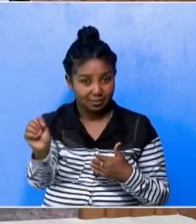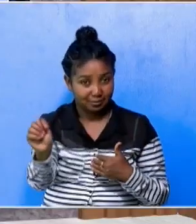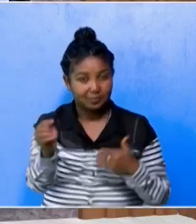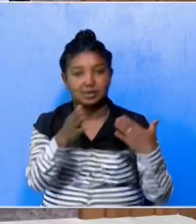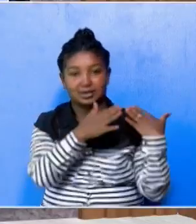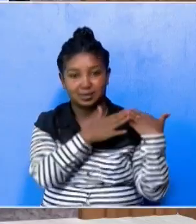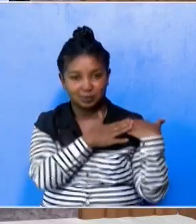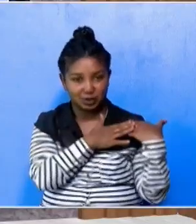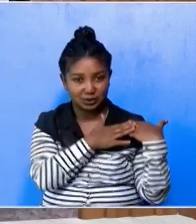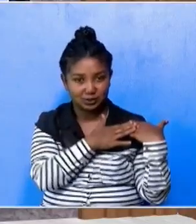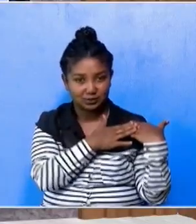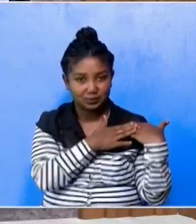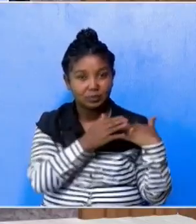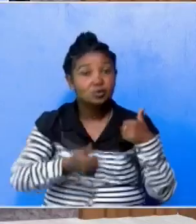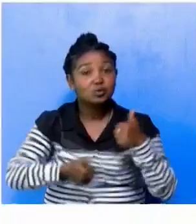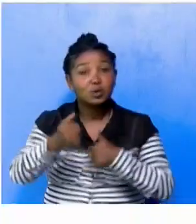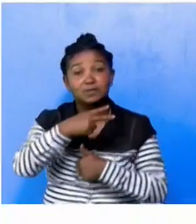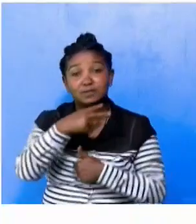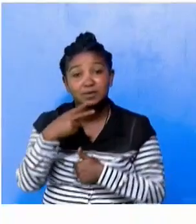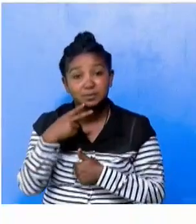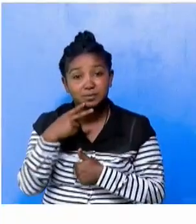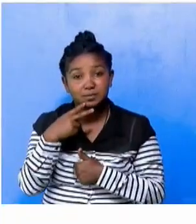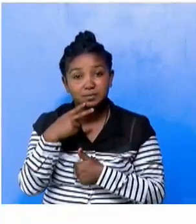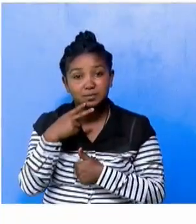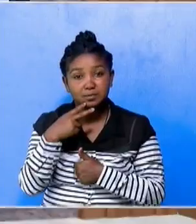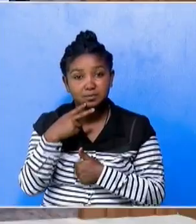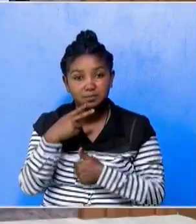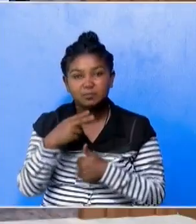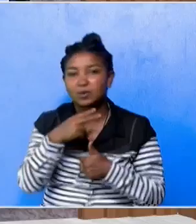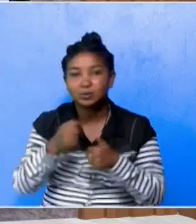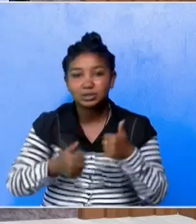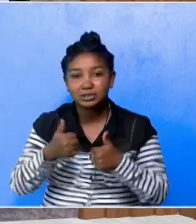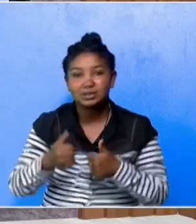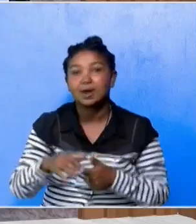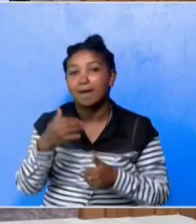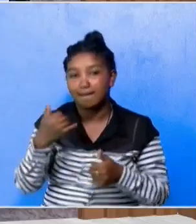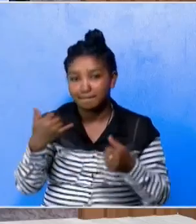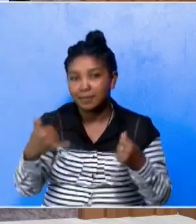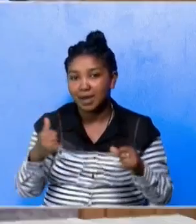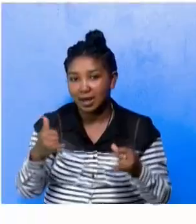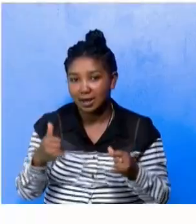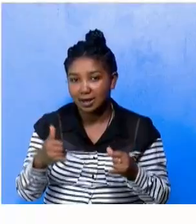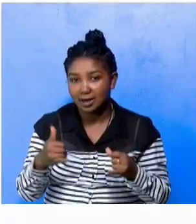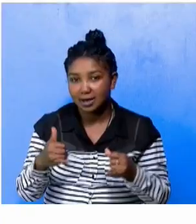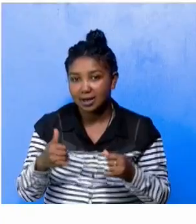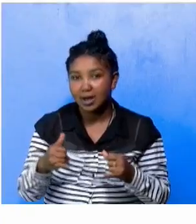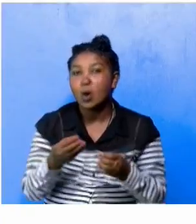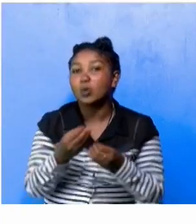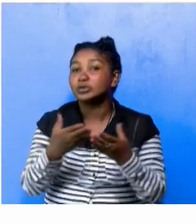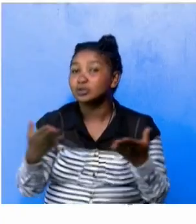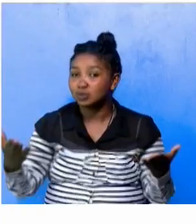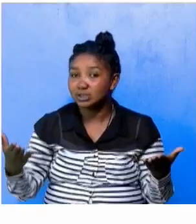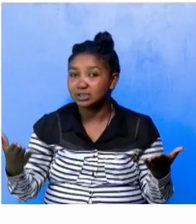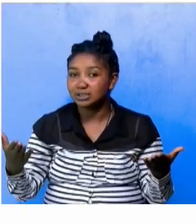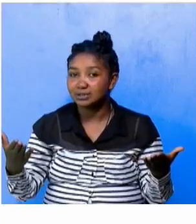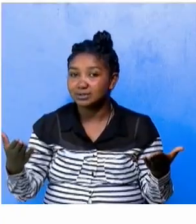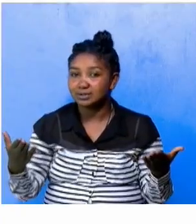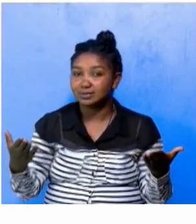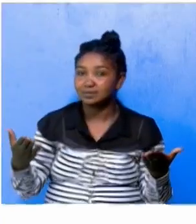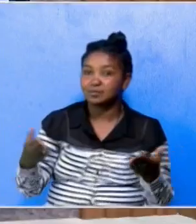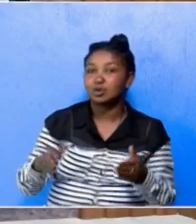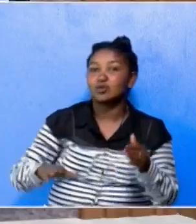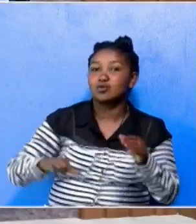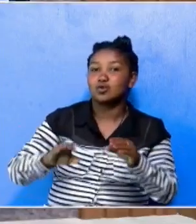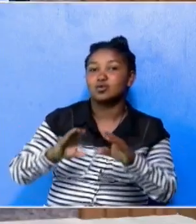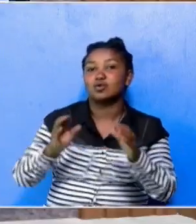subject. Which one the verb? Play. Which one is the object?